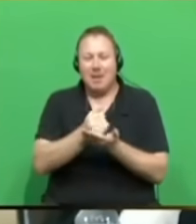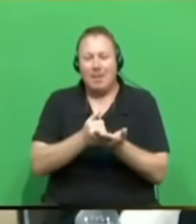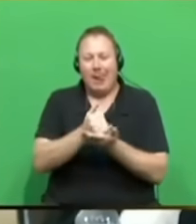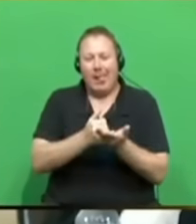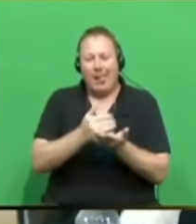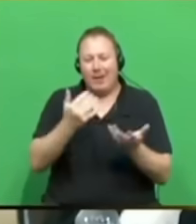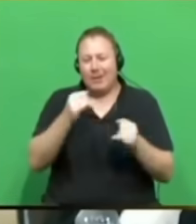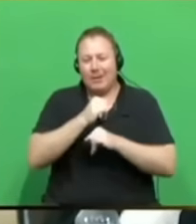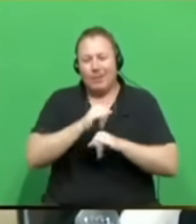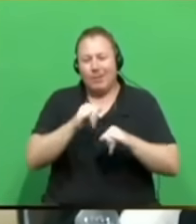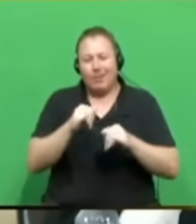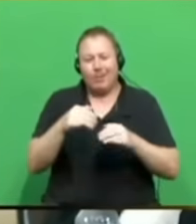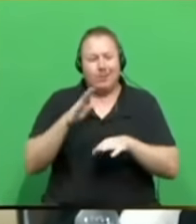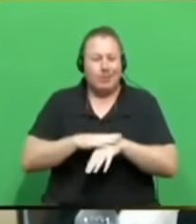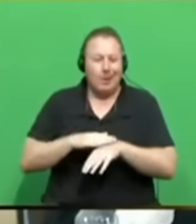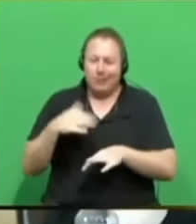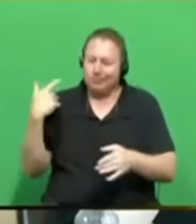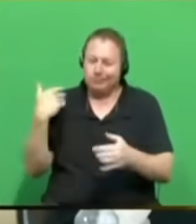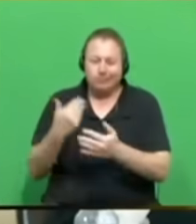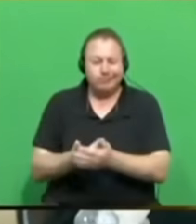time.